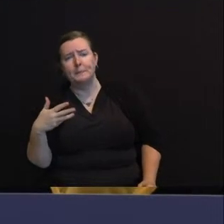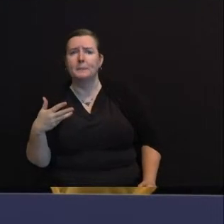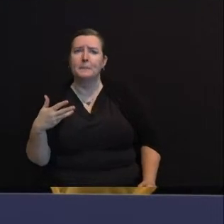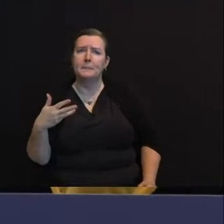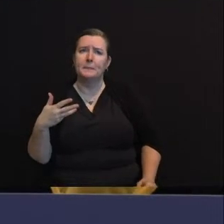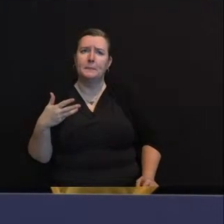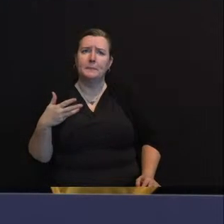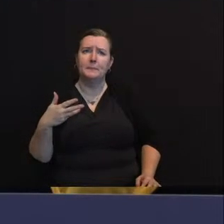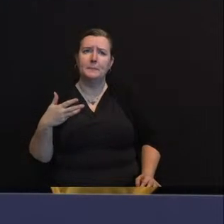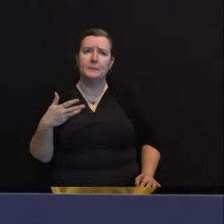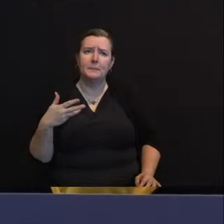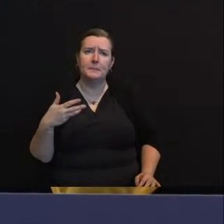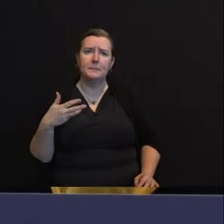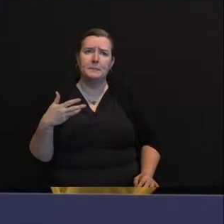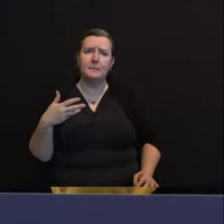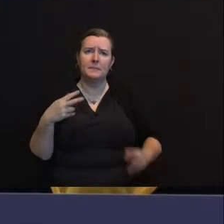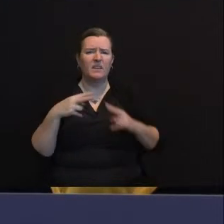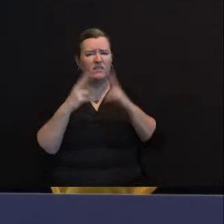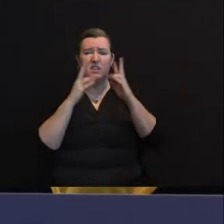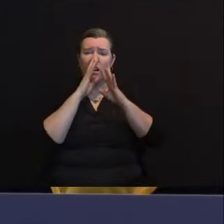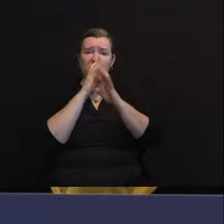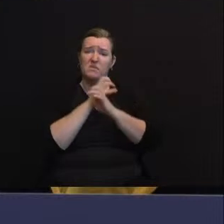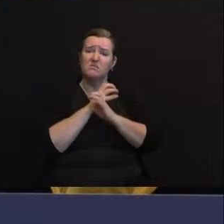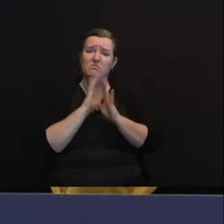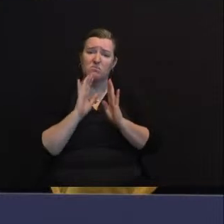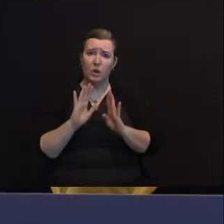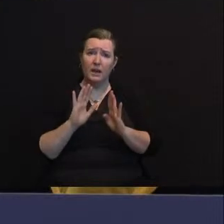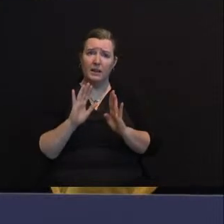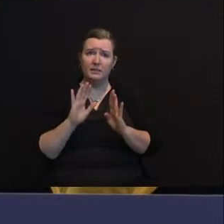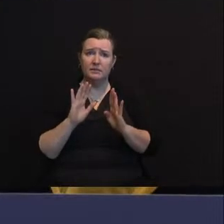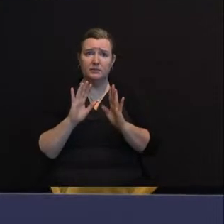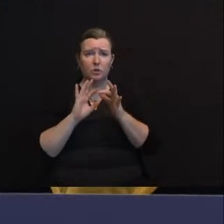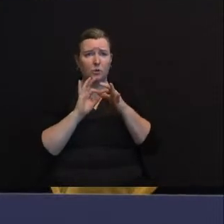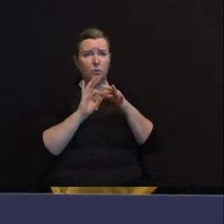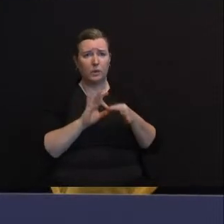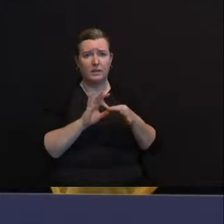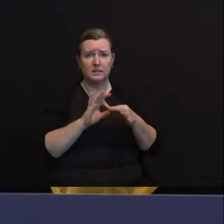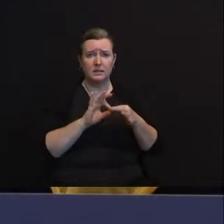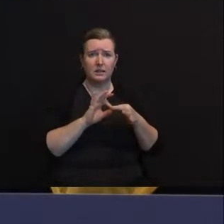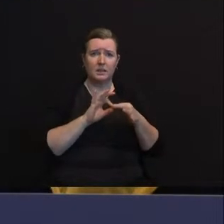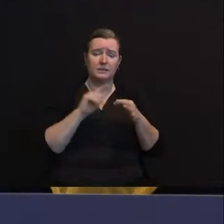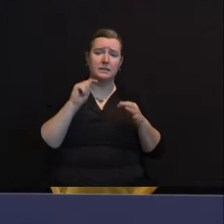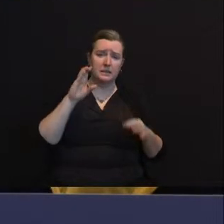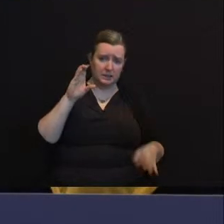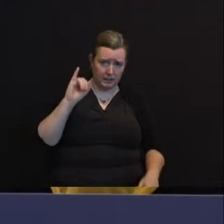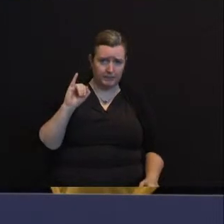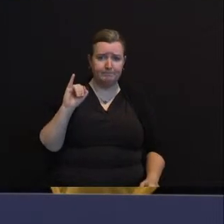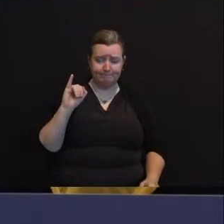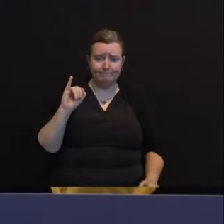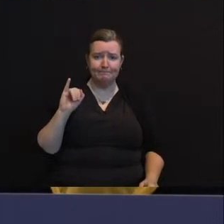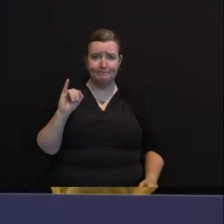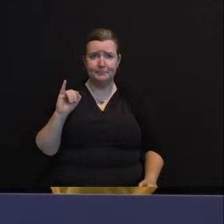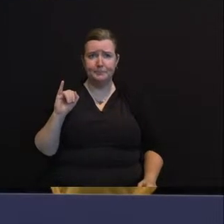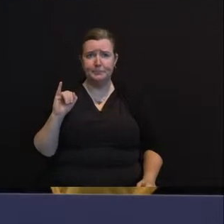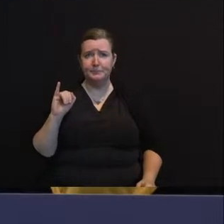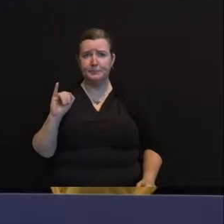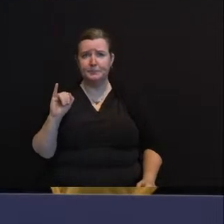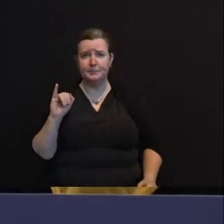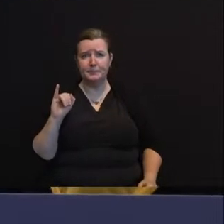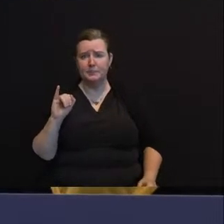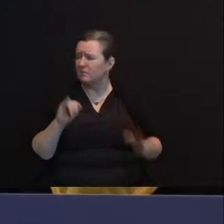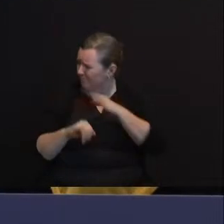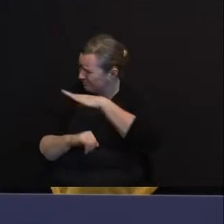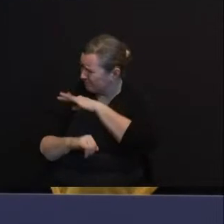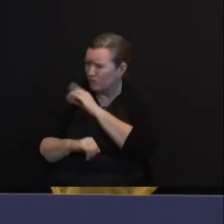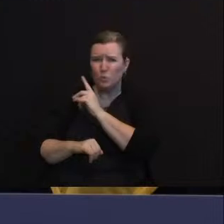the details related to it. I think the metrics, Judy, you tell me, you or Ed,